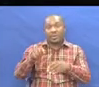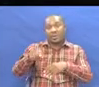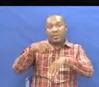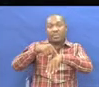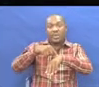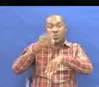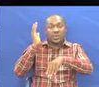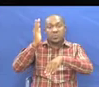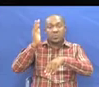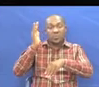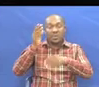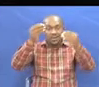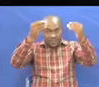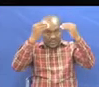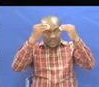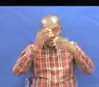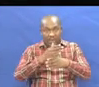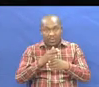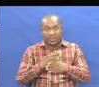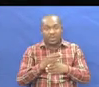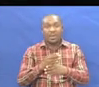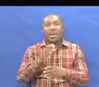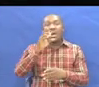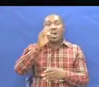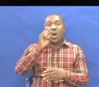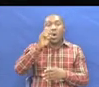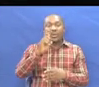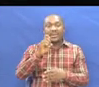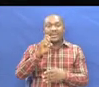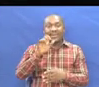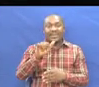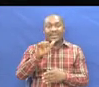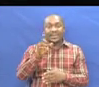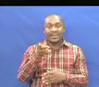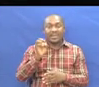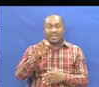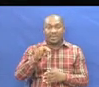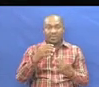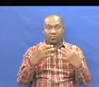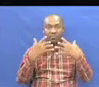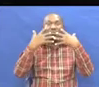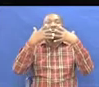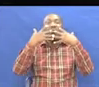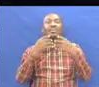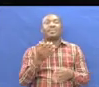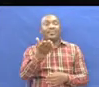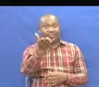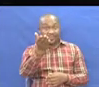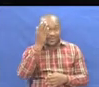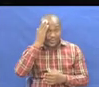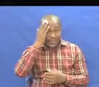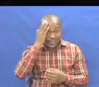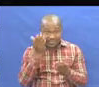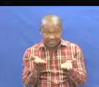period studying about our topic is concerning with the oxygen today. We all know oxygen.